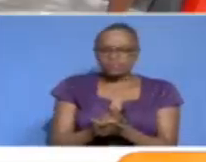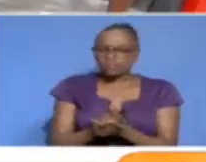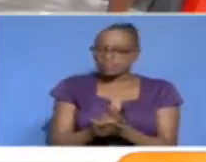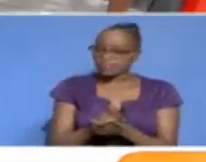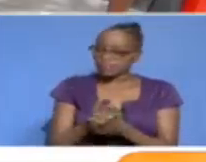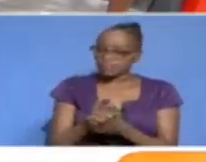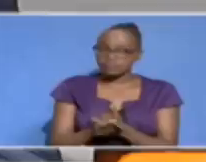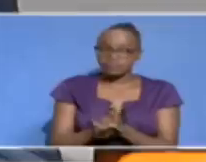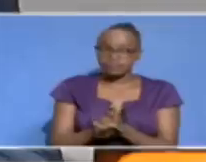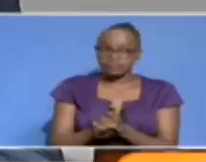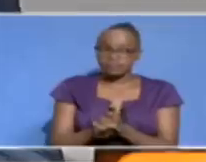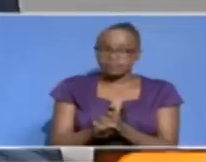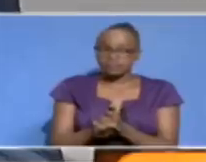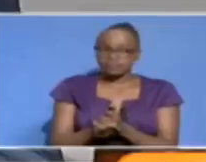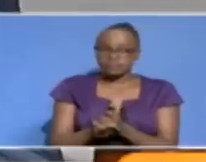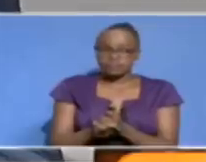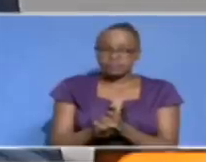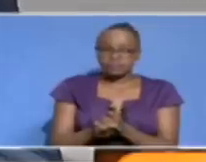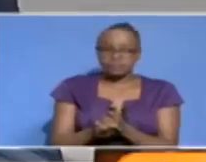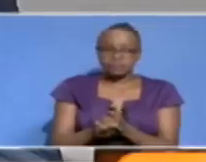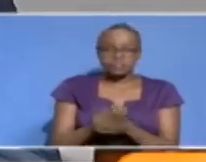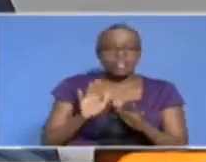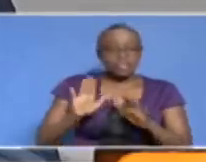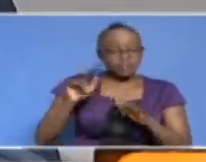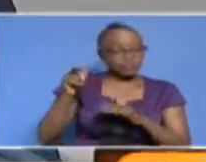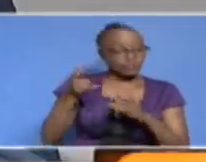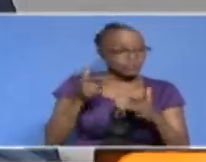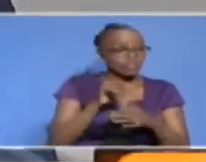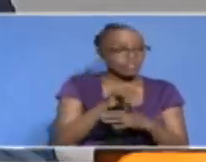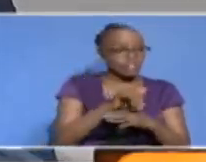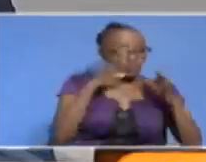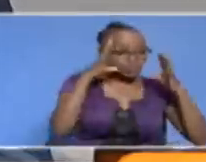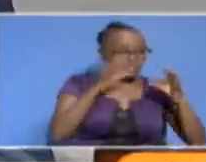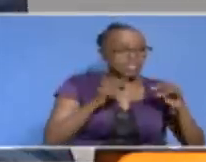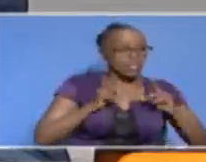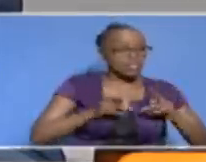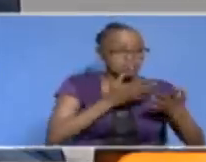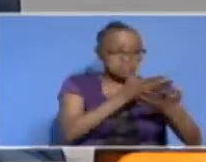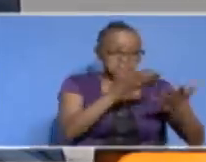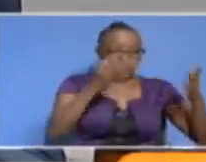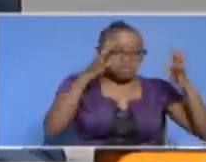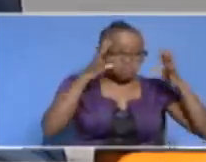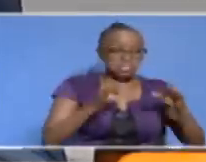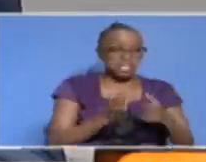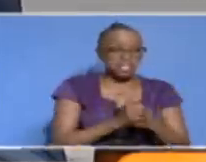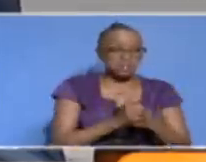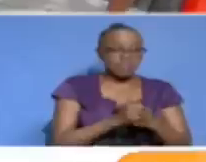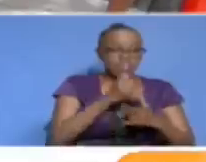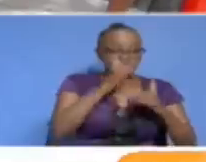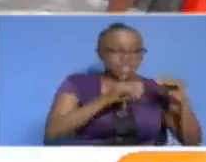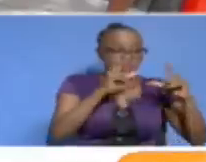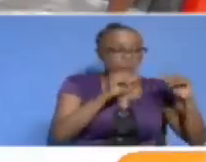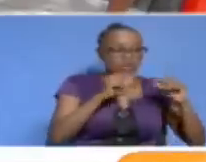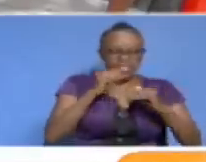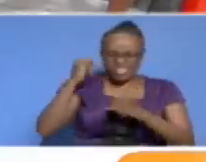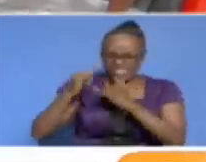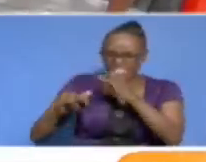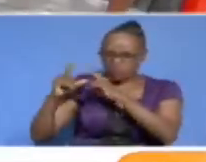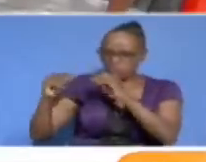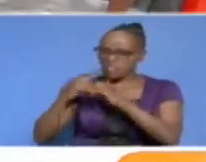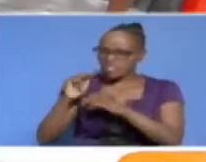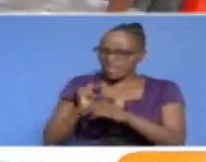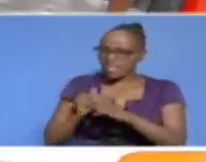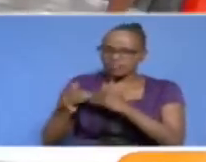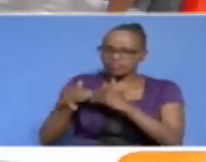Huh? I leave it to you now, that one, to decide, and the people. You get the last word, Governor. The last word. Tell us,